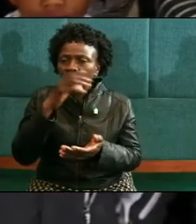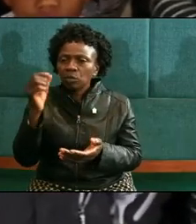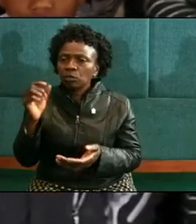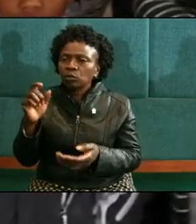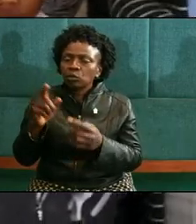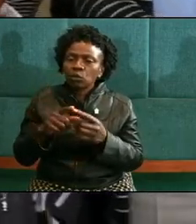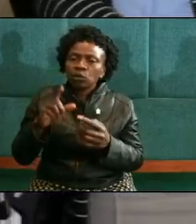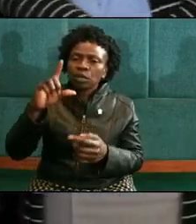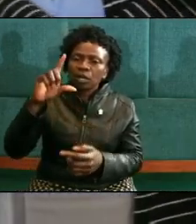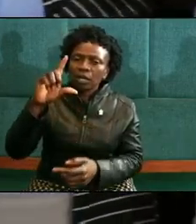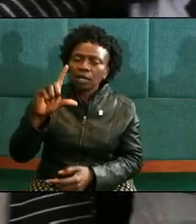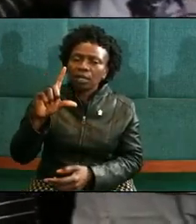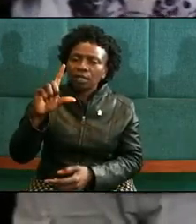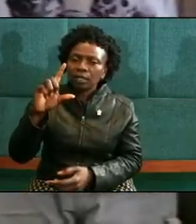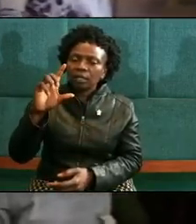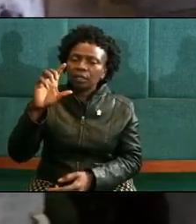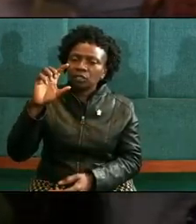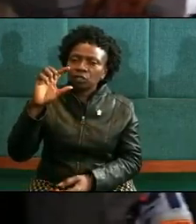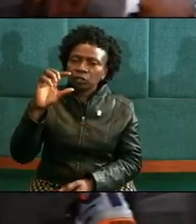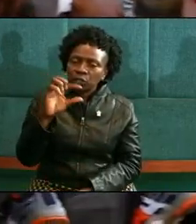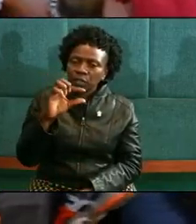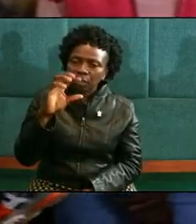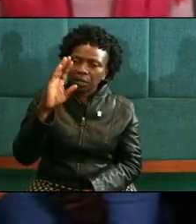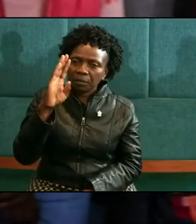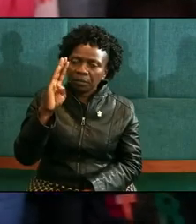So there's a homosexual Mickey Mouse.